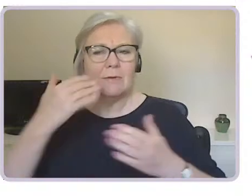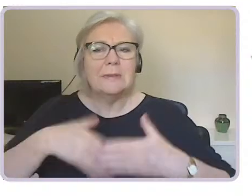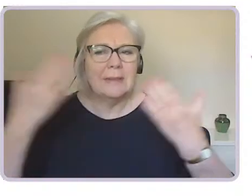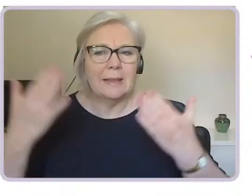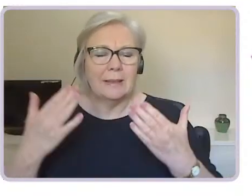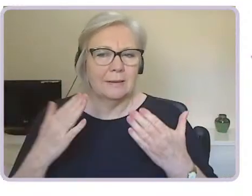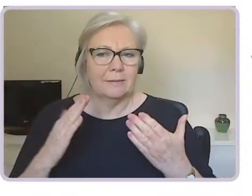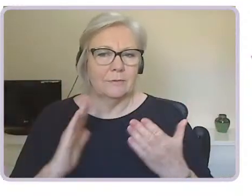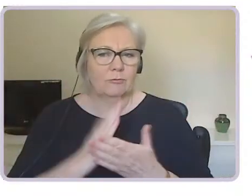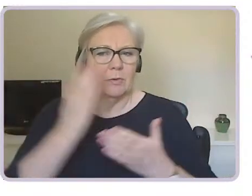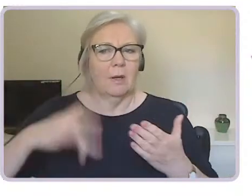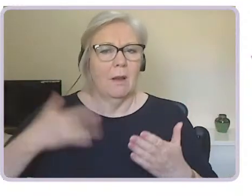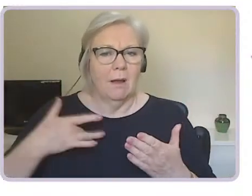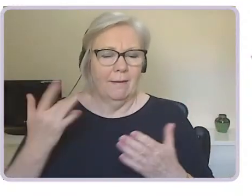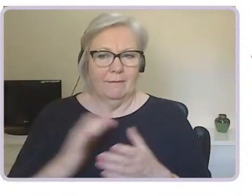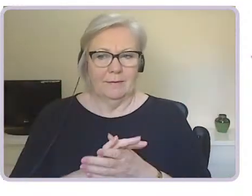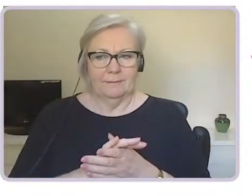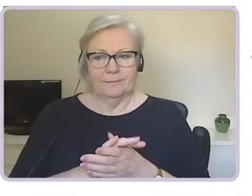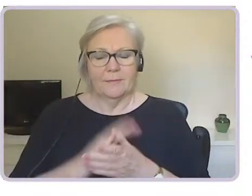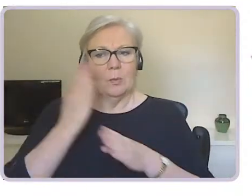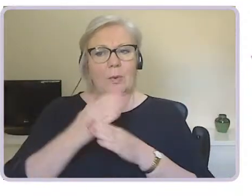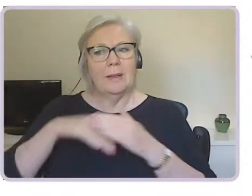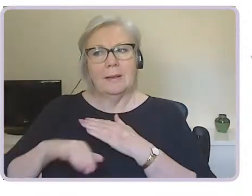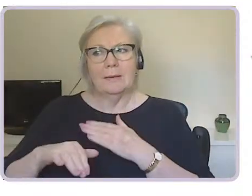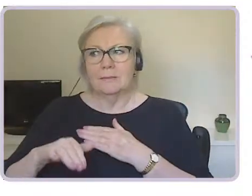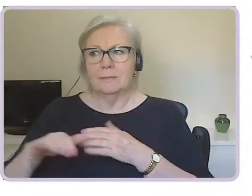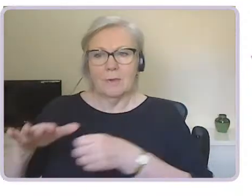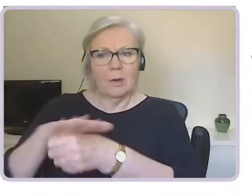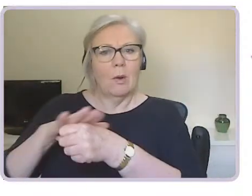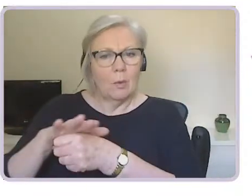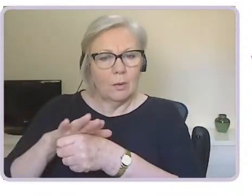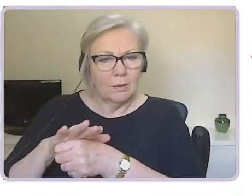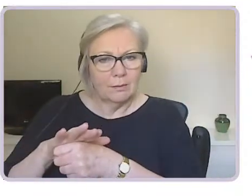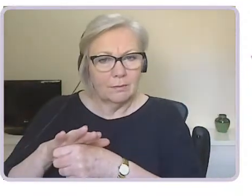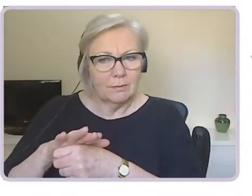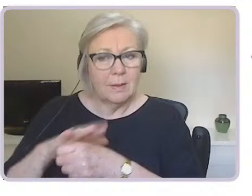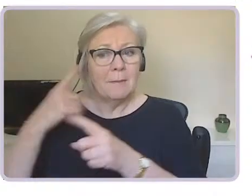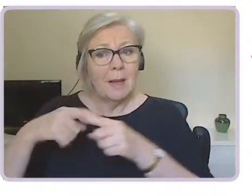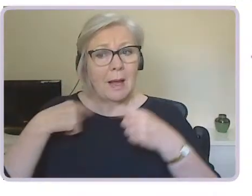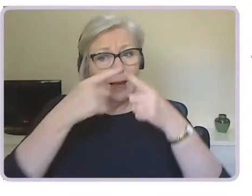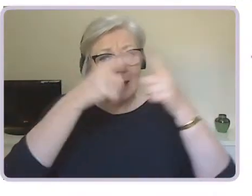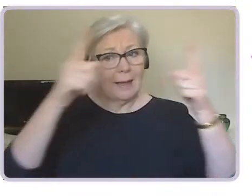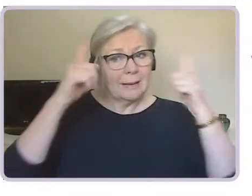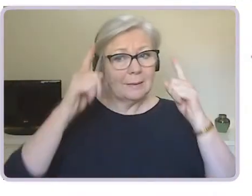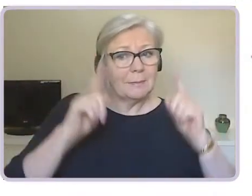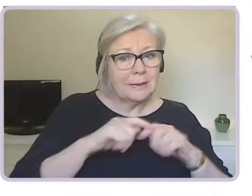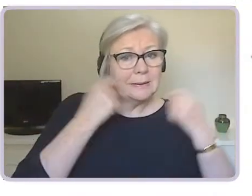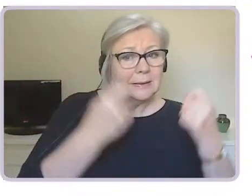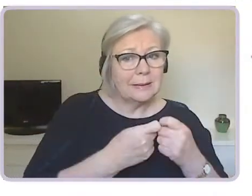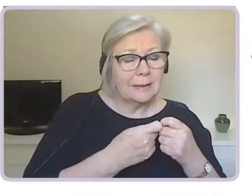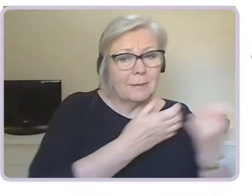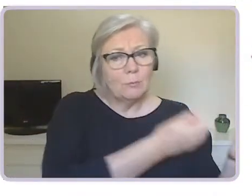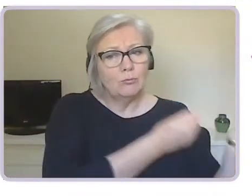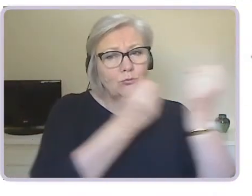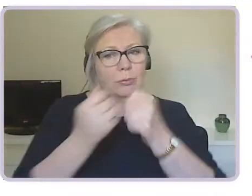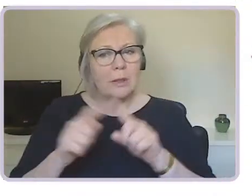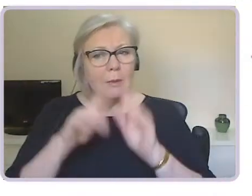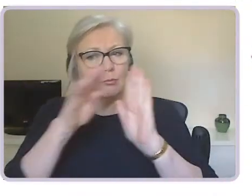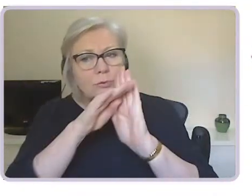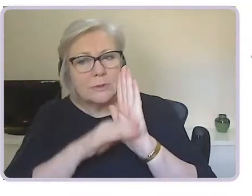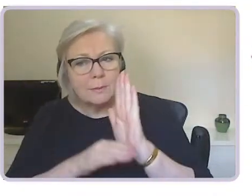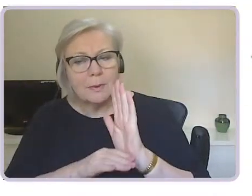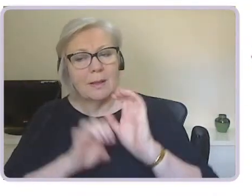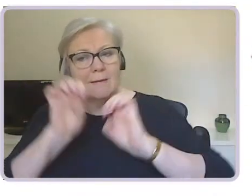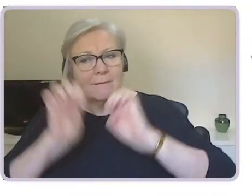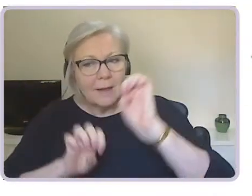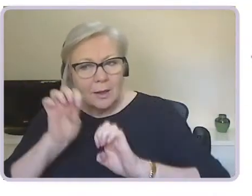reality of living in their local communities and what needs to happen. And our academic team brings principles of evaluation and